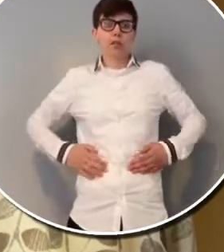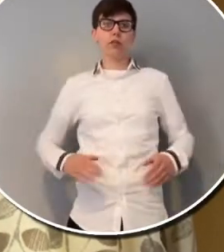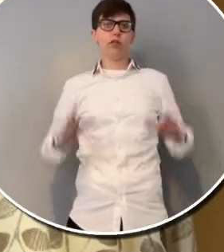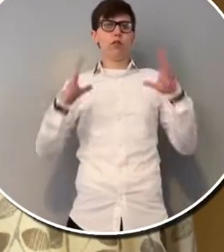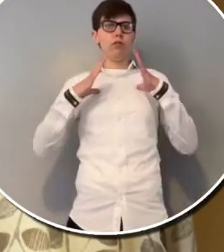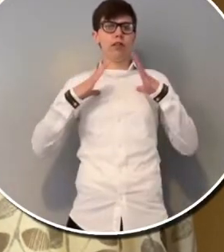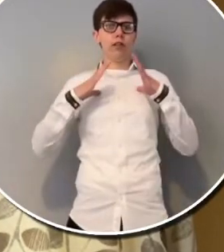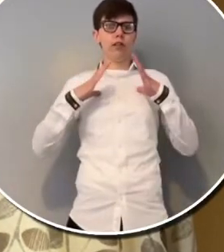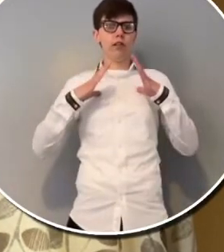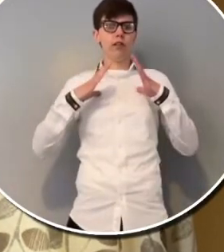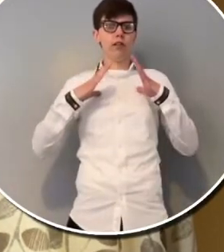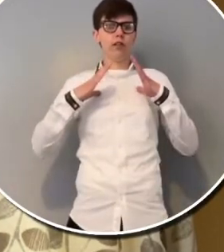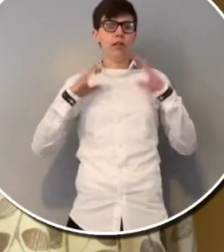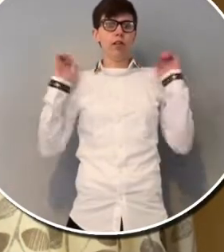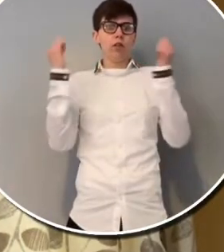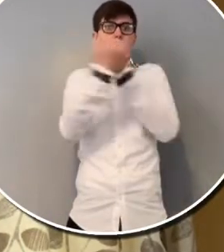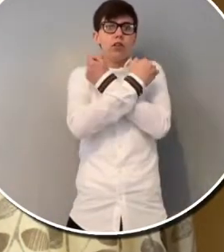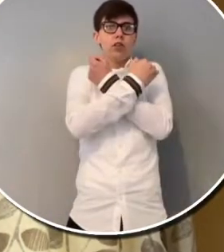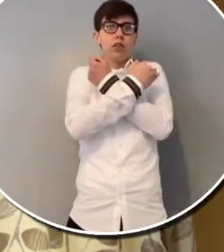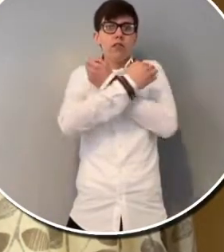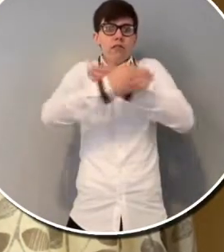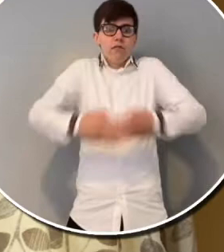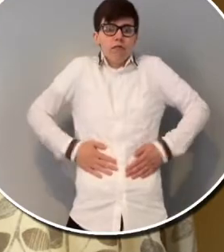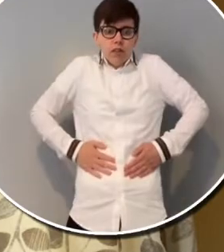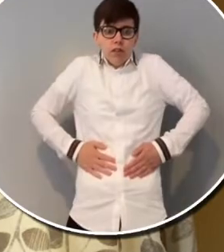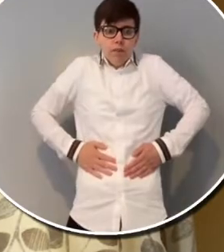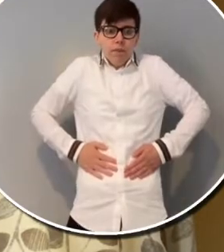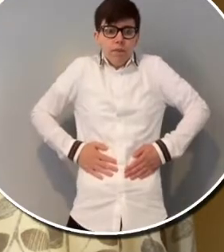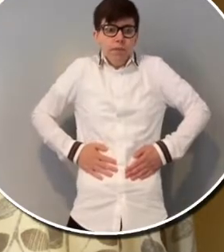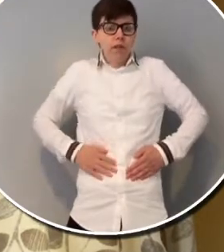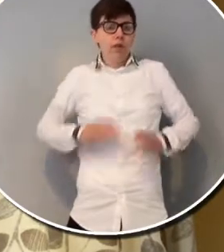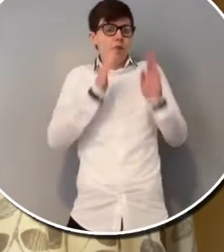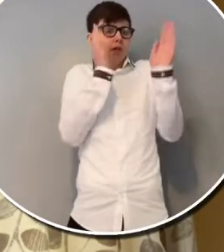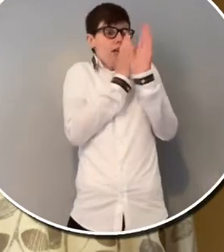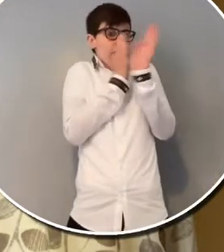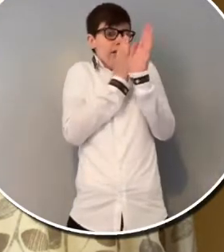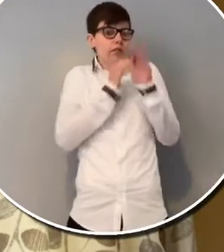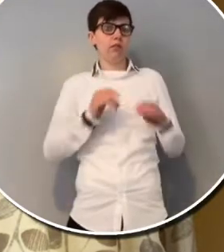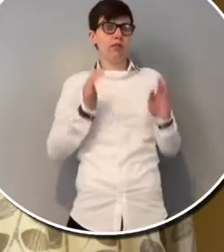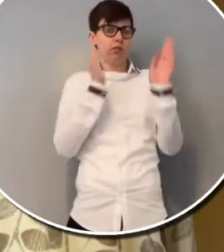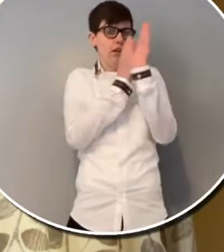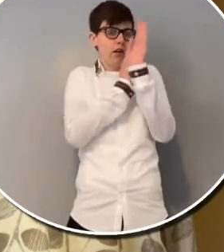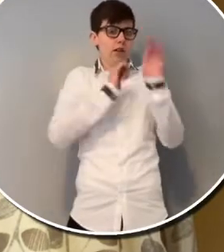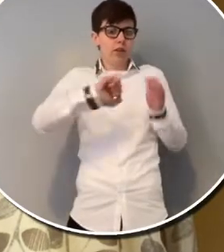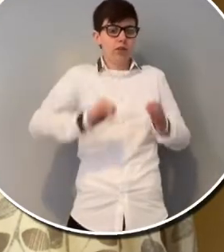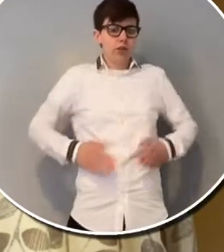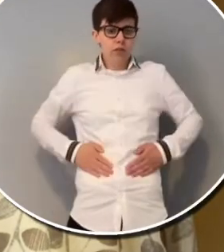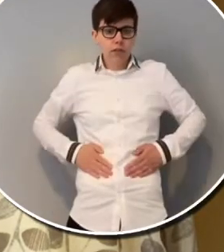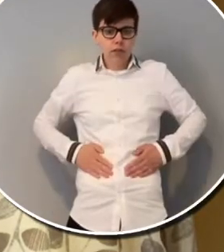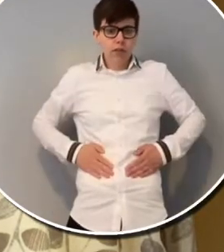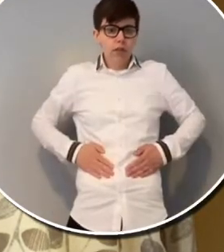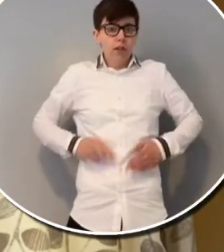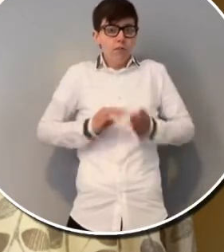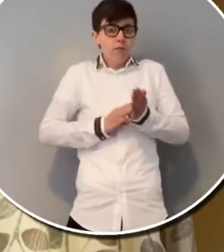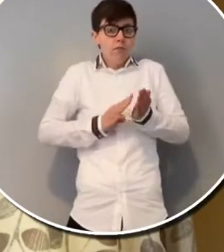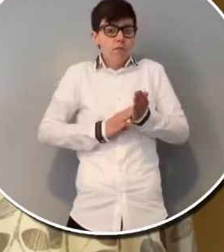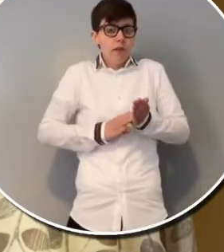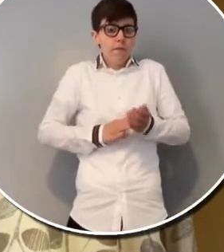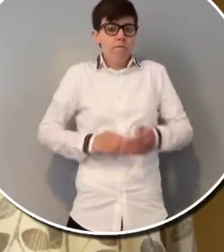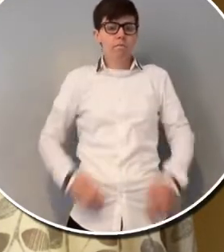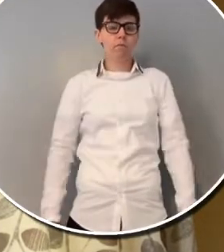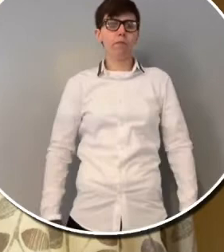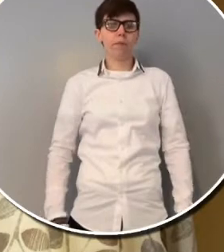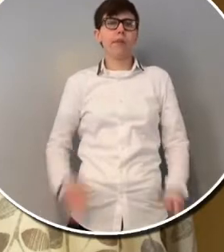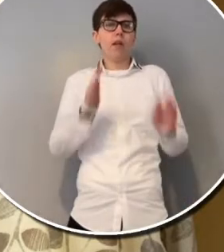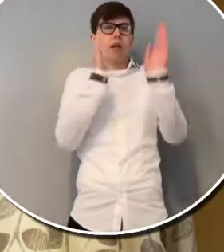away. Hide your tummy from Mummy. Hide your tummy from little you. Hide your tummy from